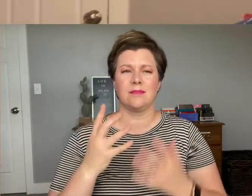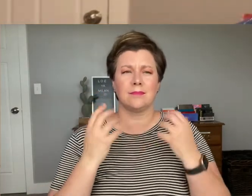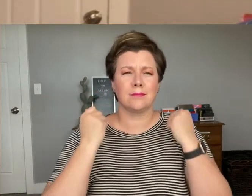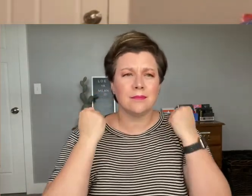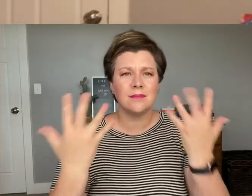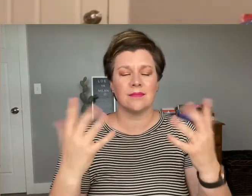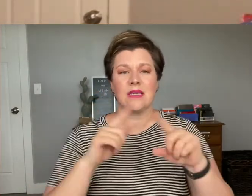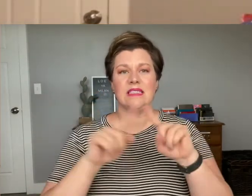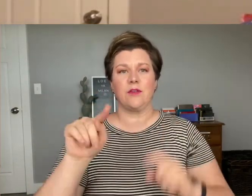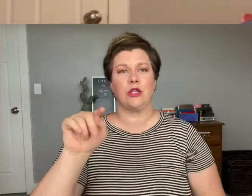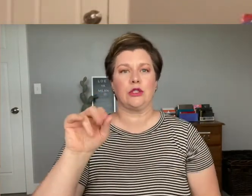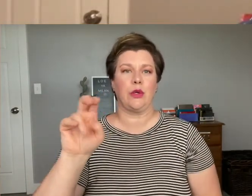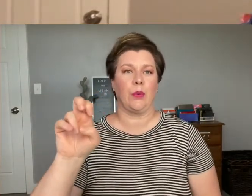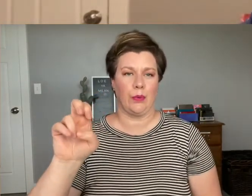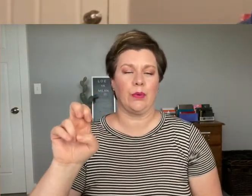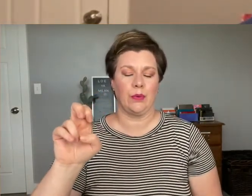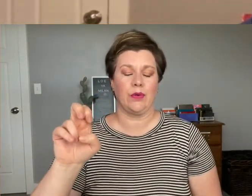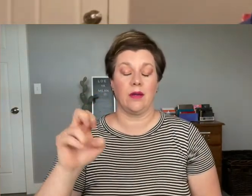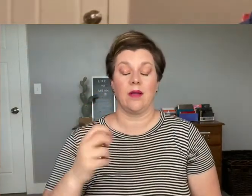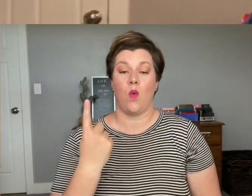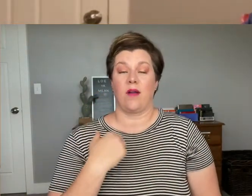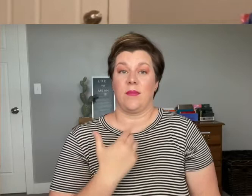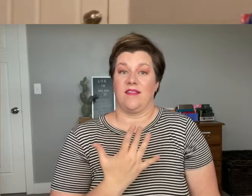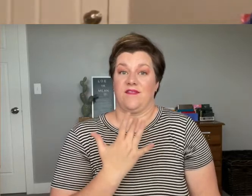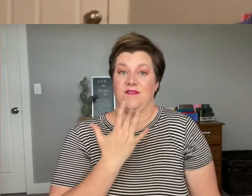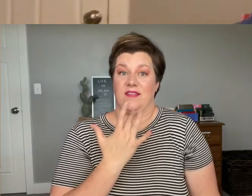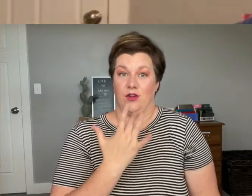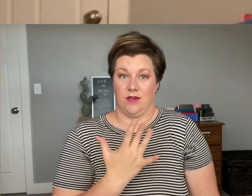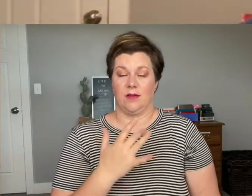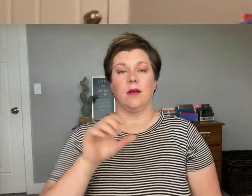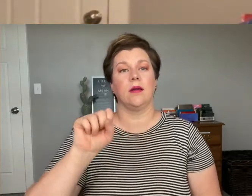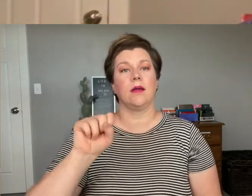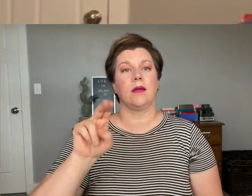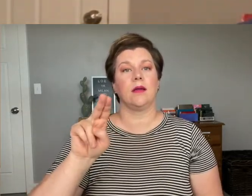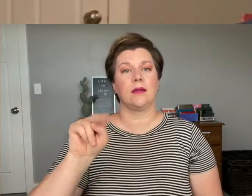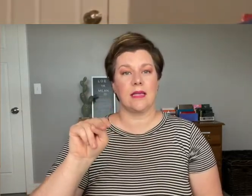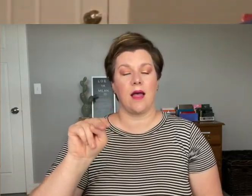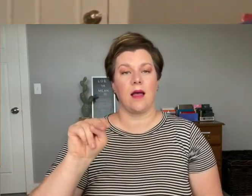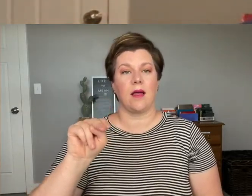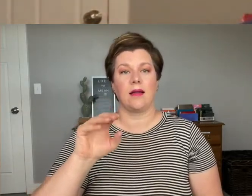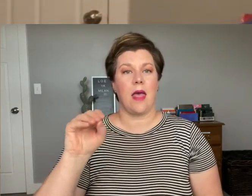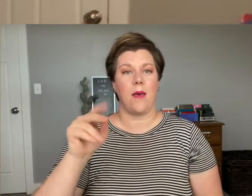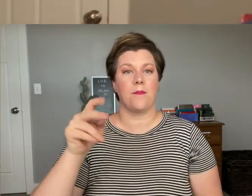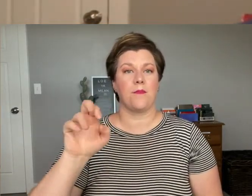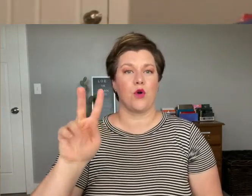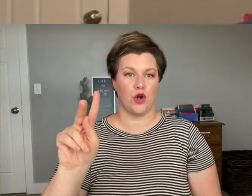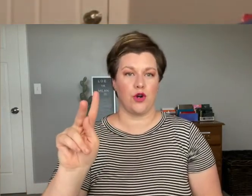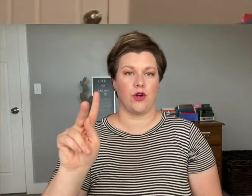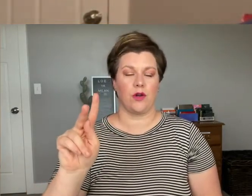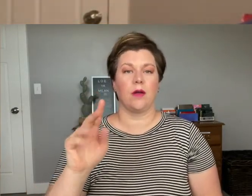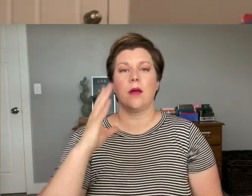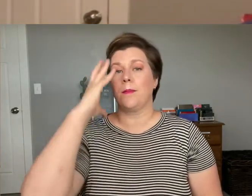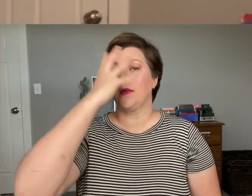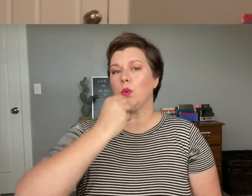are lots of different toners out there, but one of my favorite Korean brands is Sun Park, and